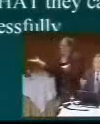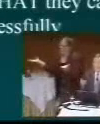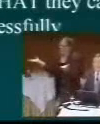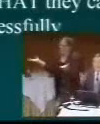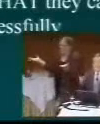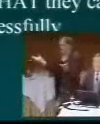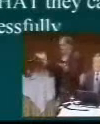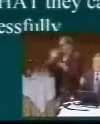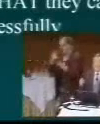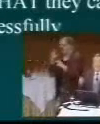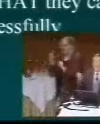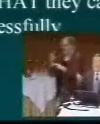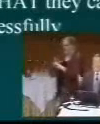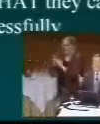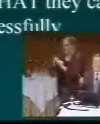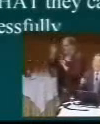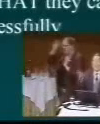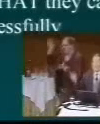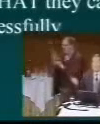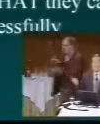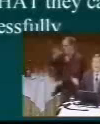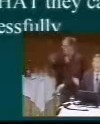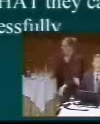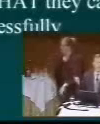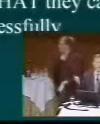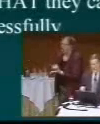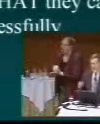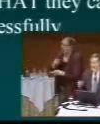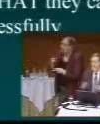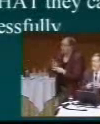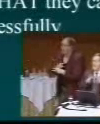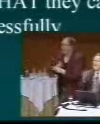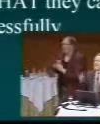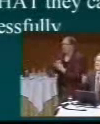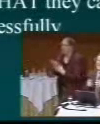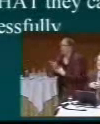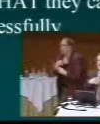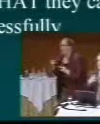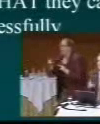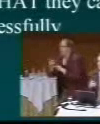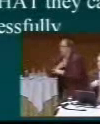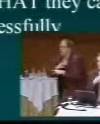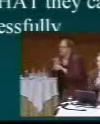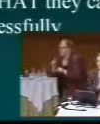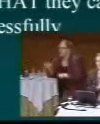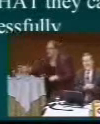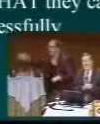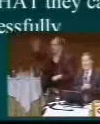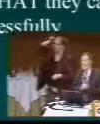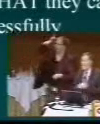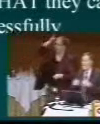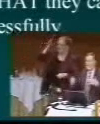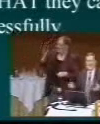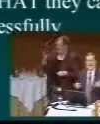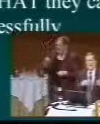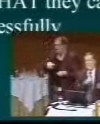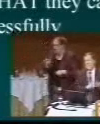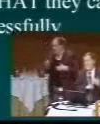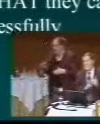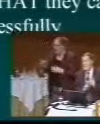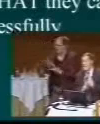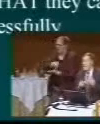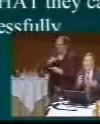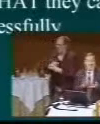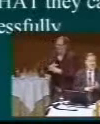hope you're all reading, and that means only worse for kids who are dyslexic. Okay, so they're not, in fact, books are not effective. They're disabled